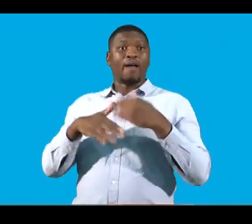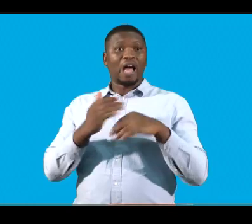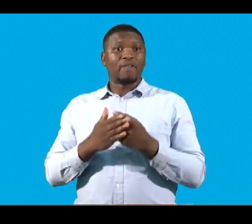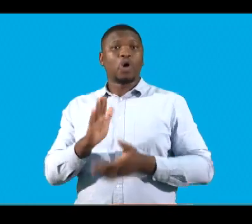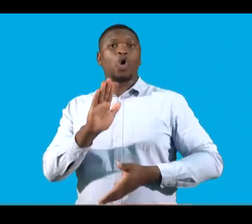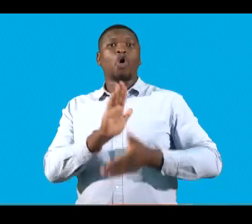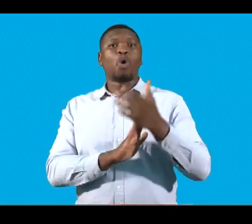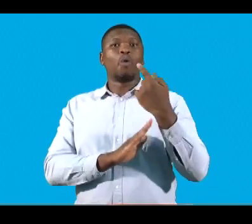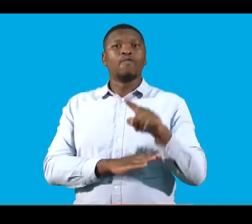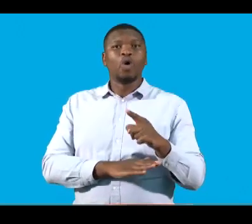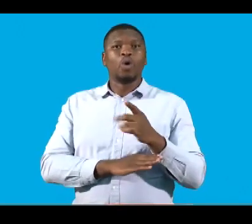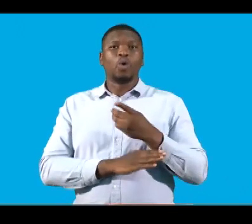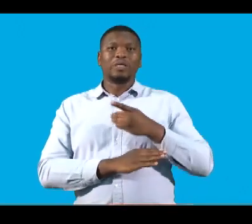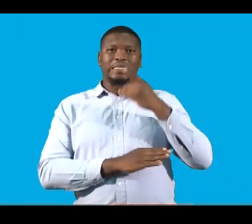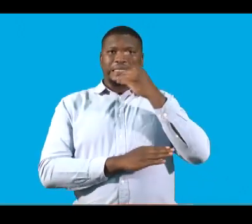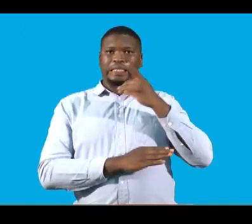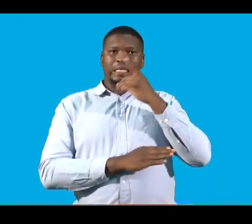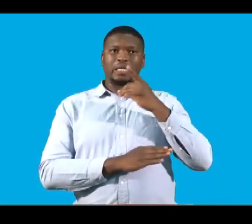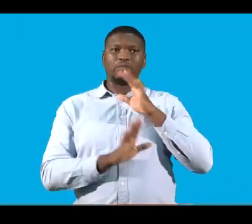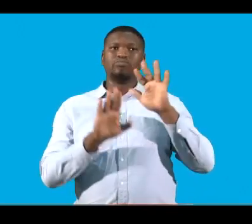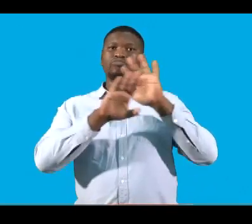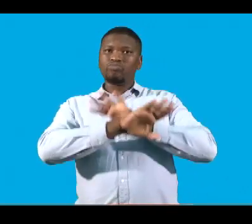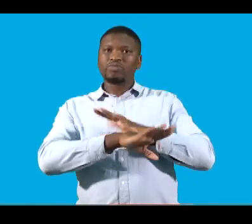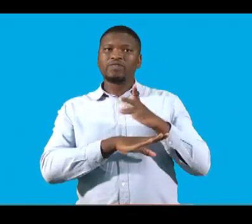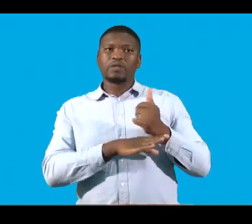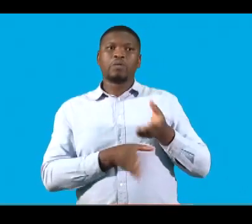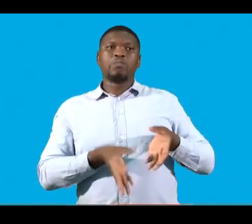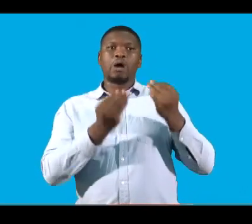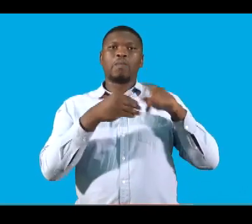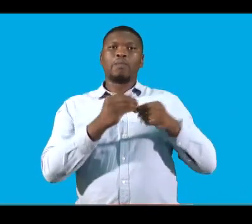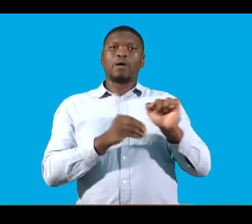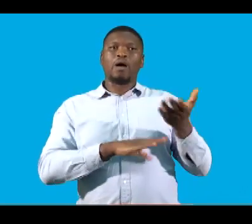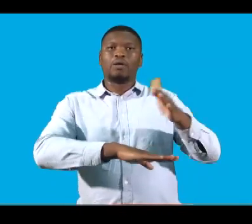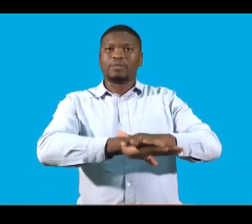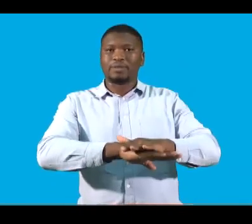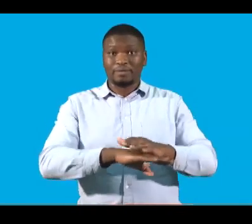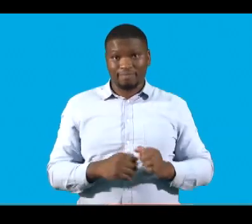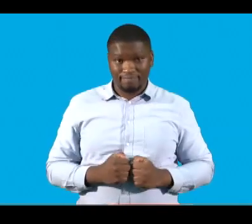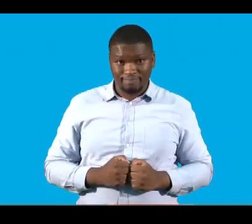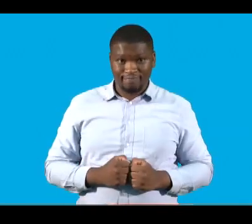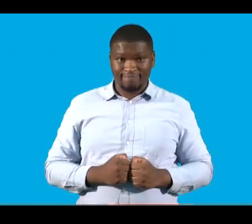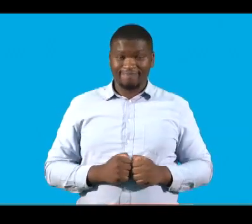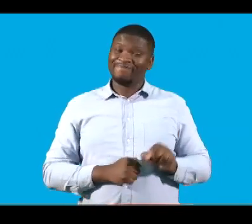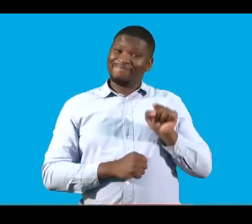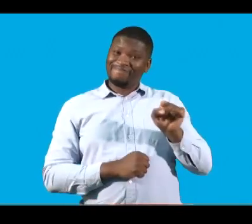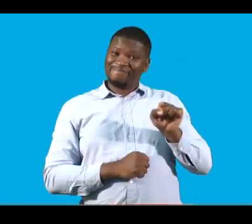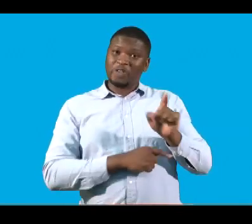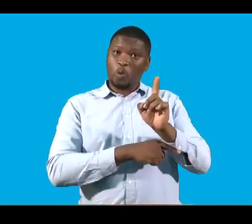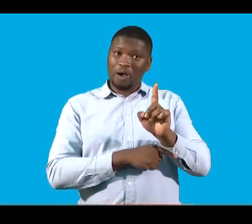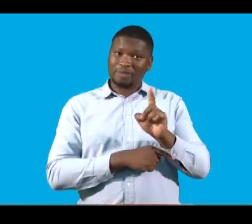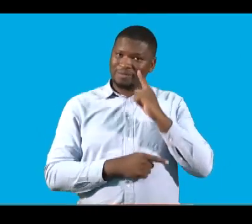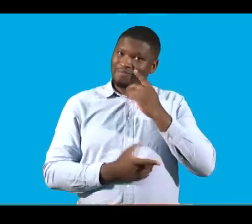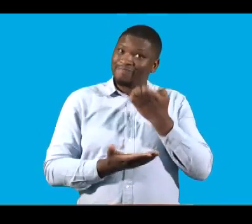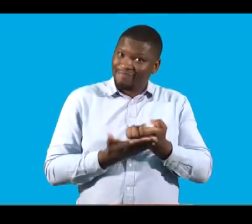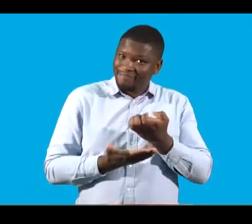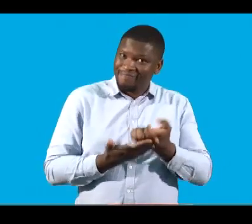suicide and instead goes out to dinner the very same evening of finding out about her death. Now, that